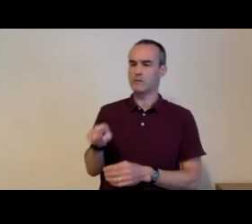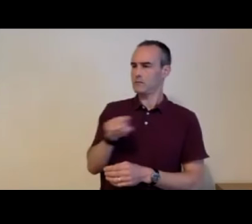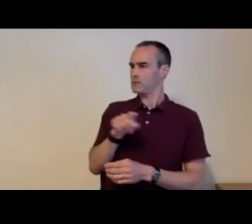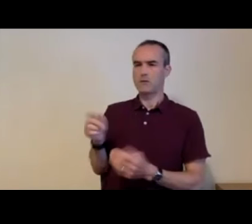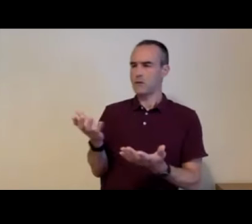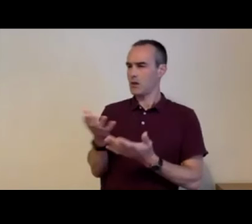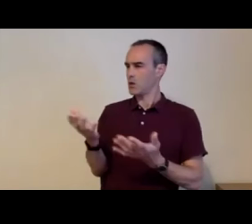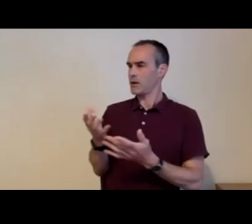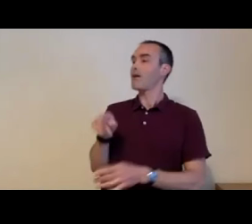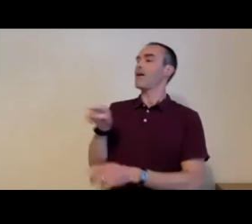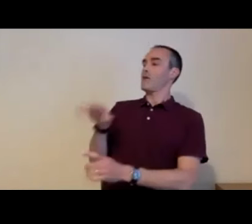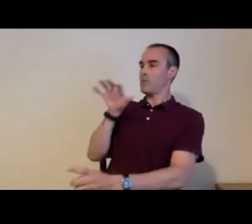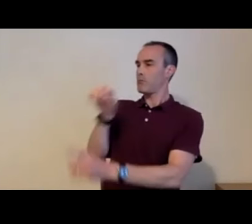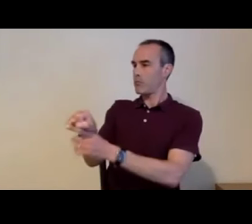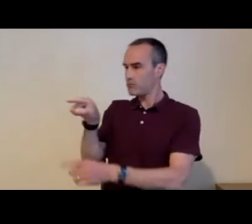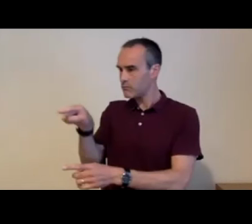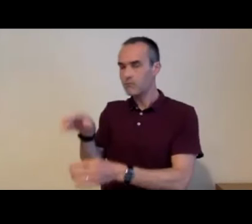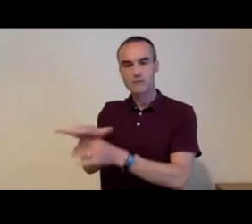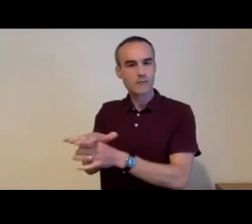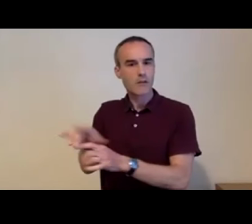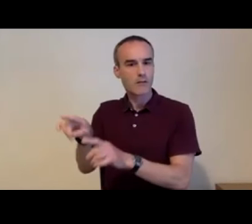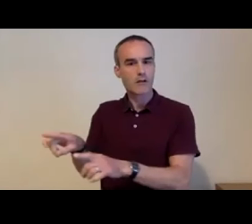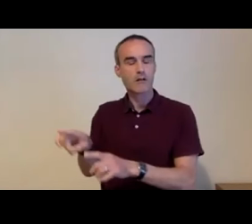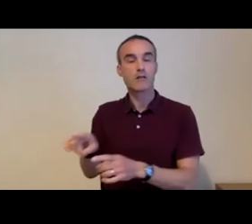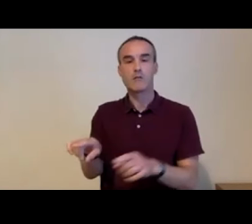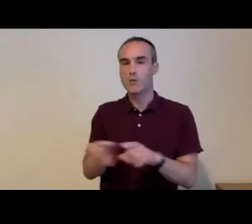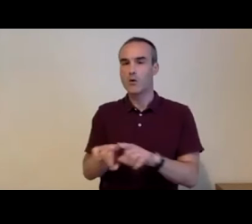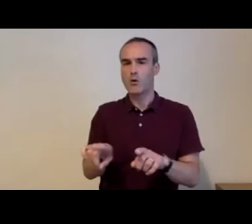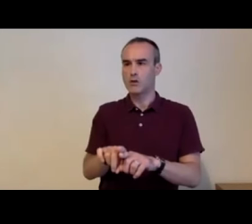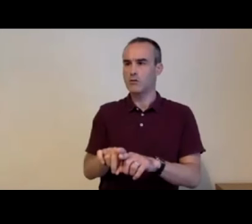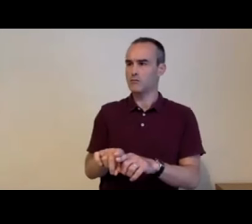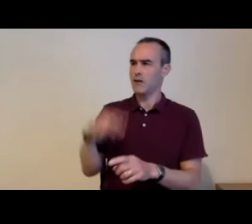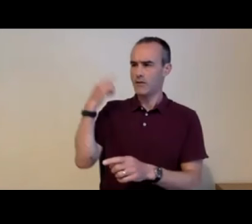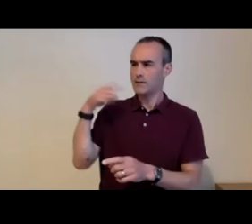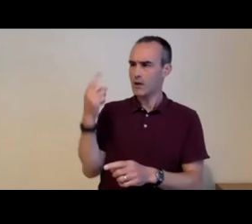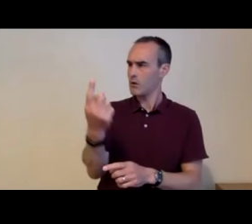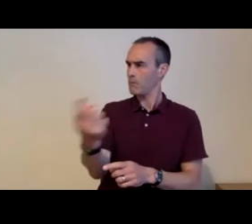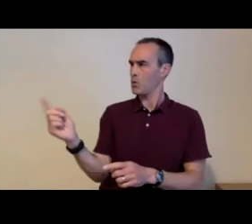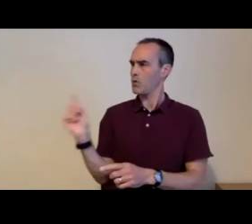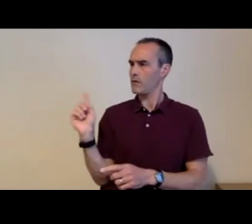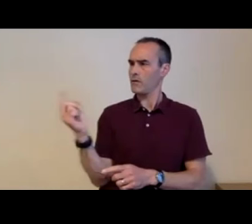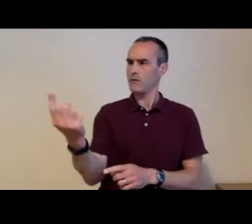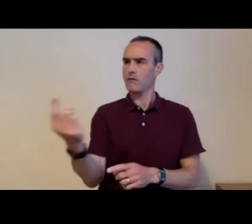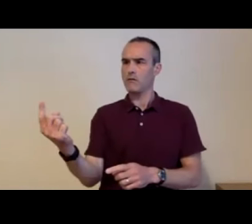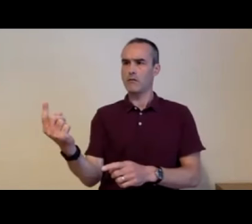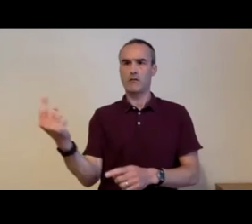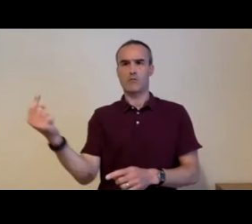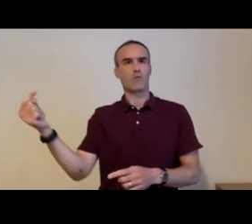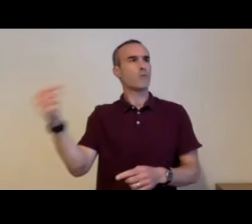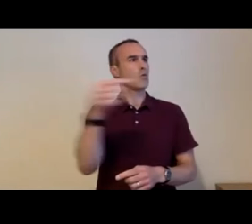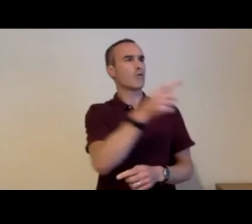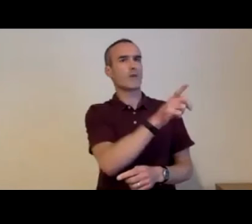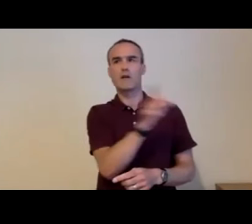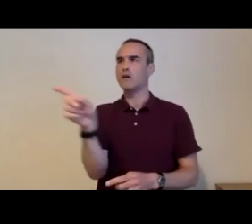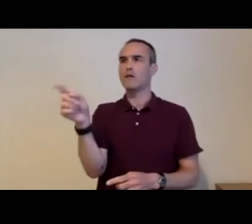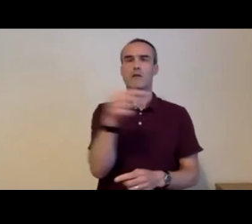of a sound, and to discern if there's any movement, and in what direction, in what plane that movement might be, and